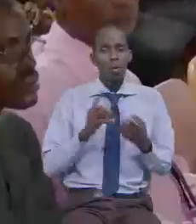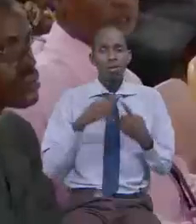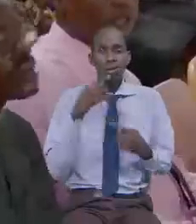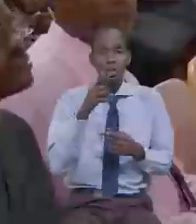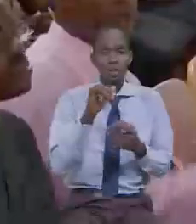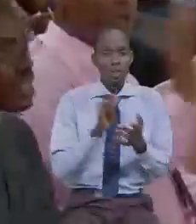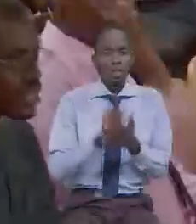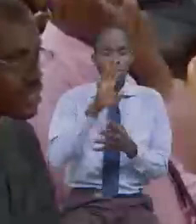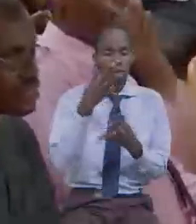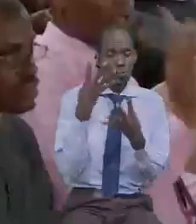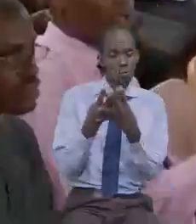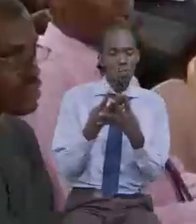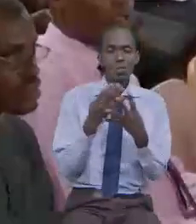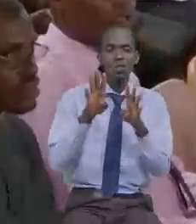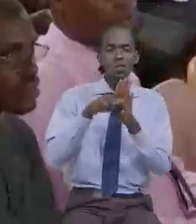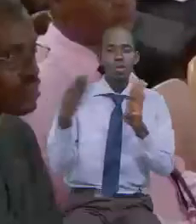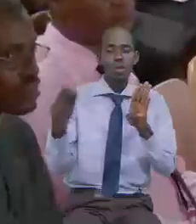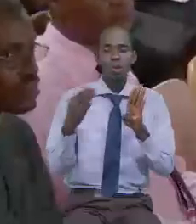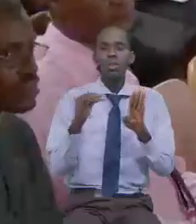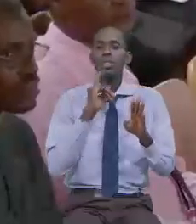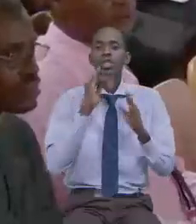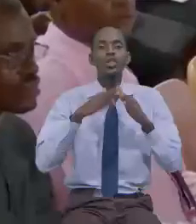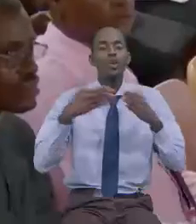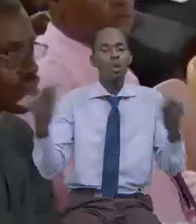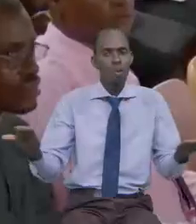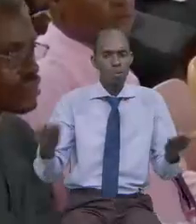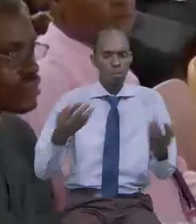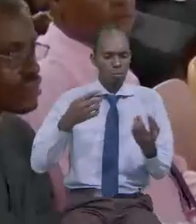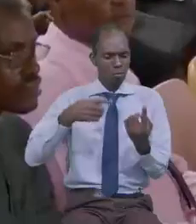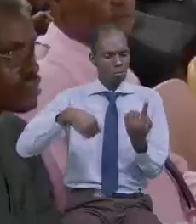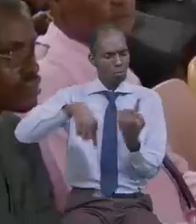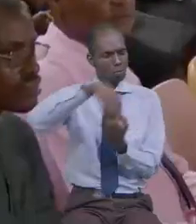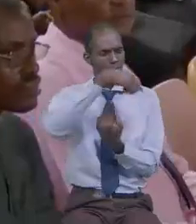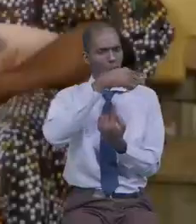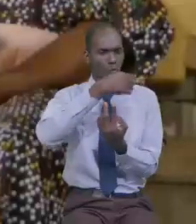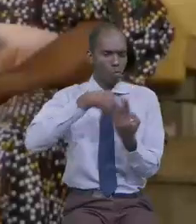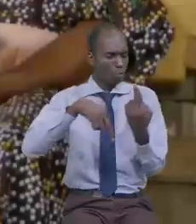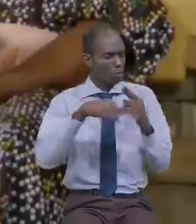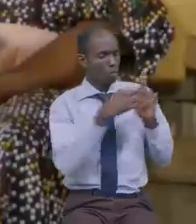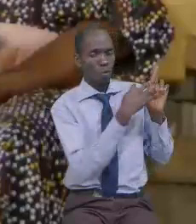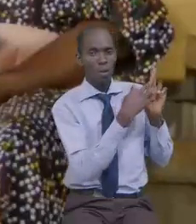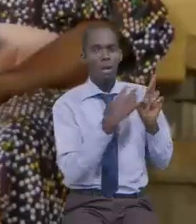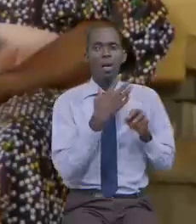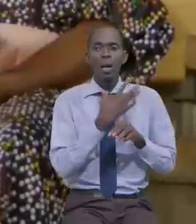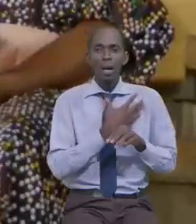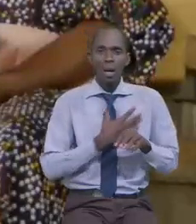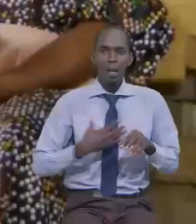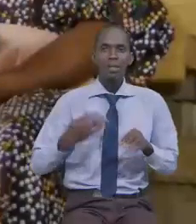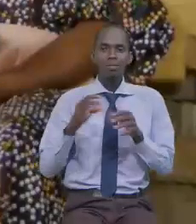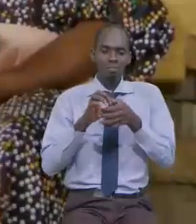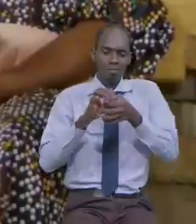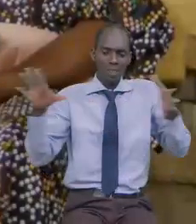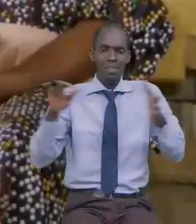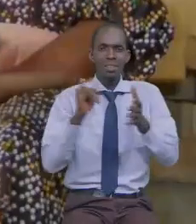opened. Turn around, release those poles that you are holding. He